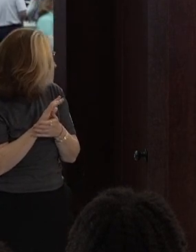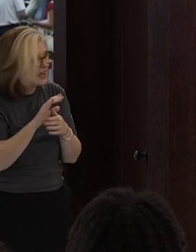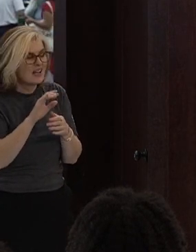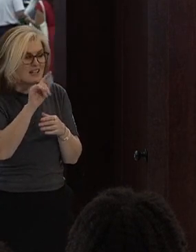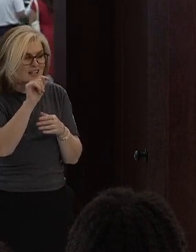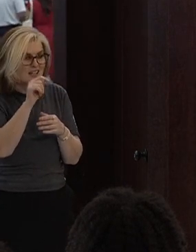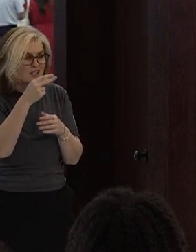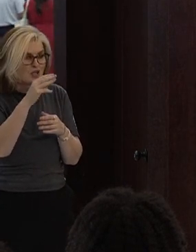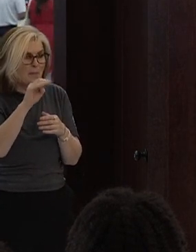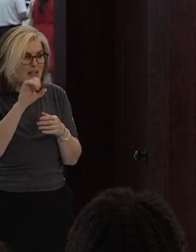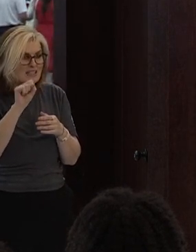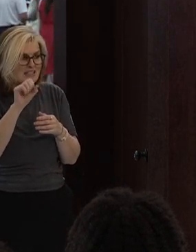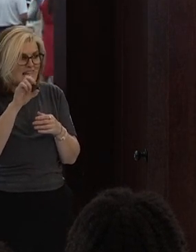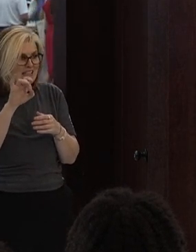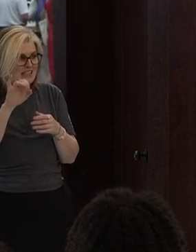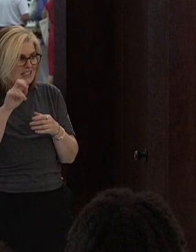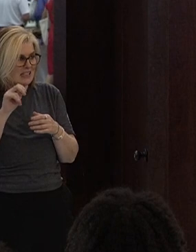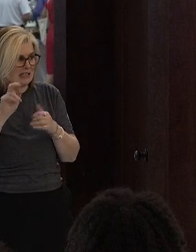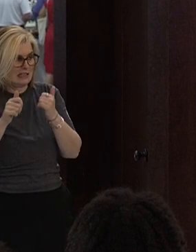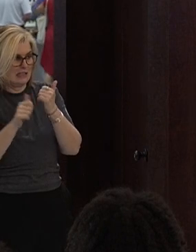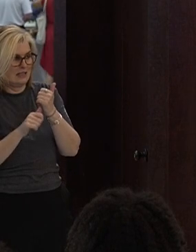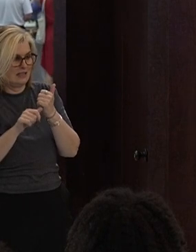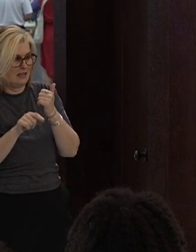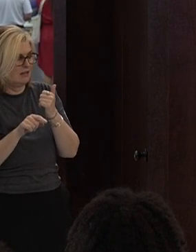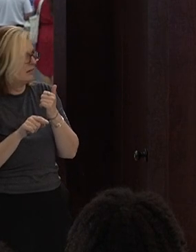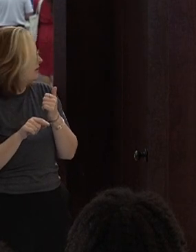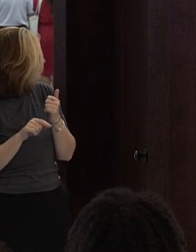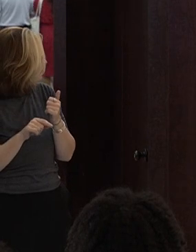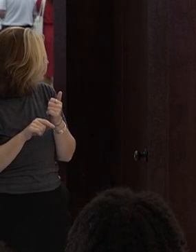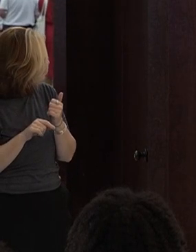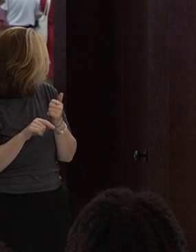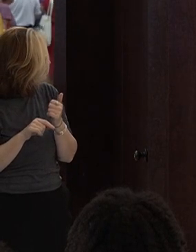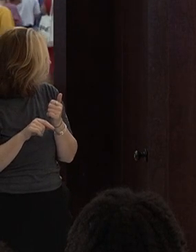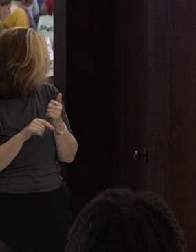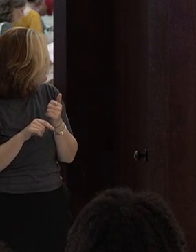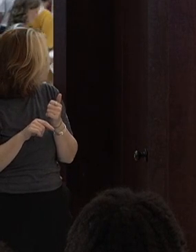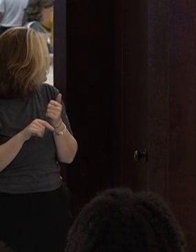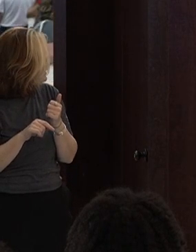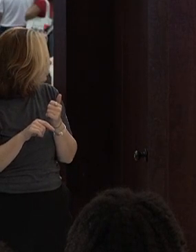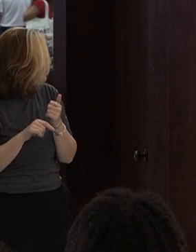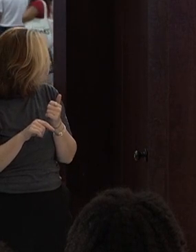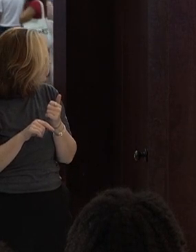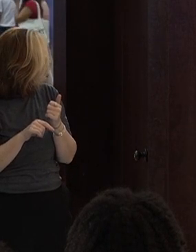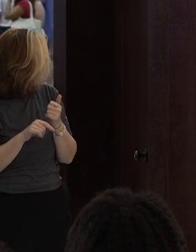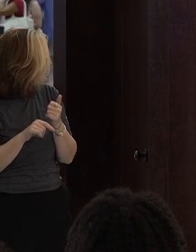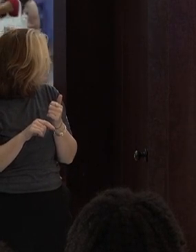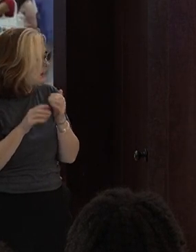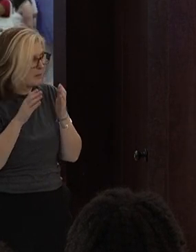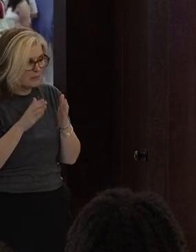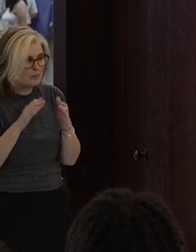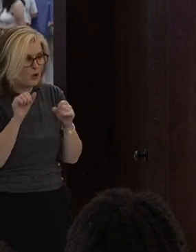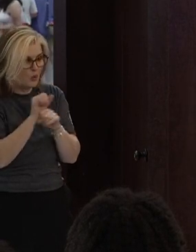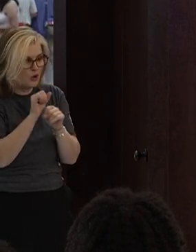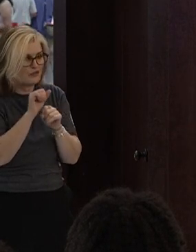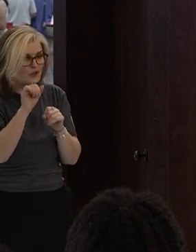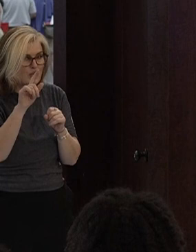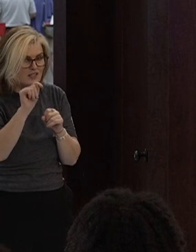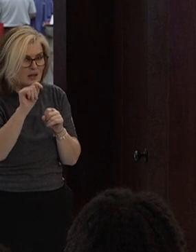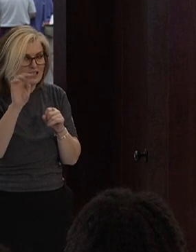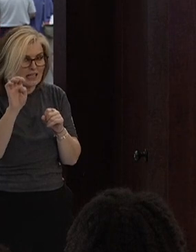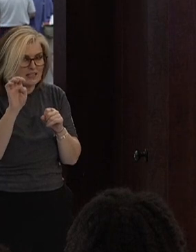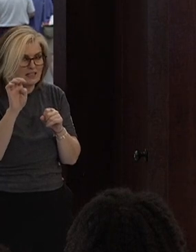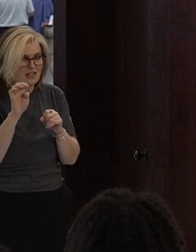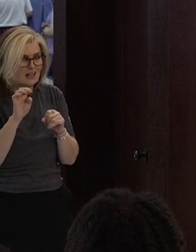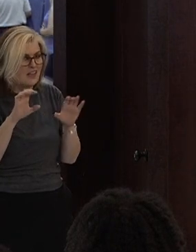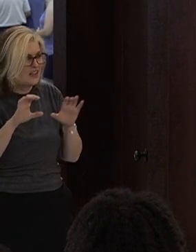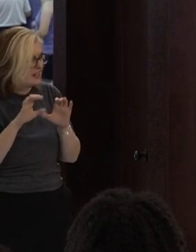Thomas Edison's assistant, and these are these are all actually people who worked for Thomas Edison, and